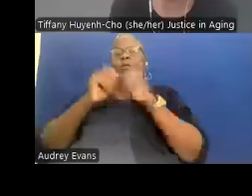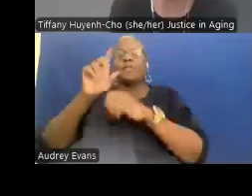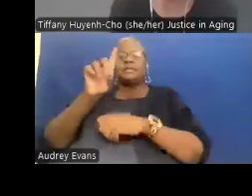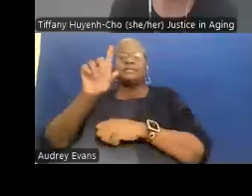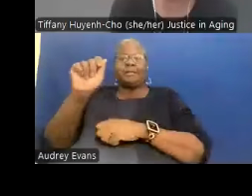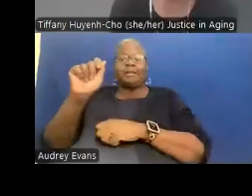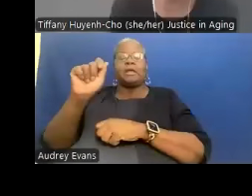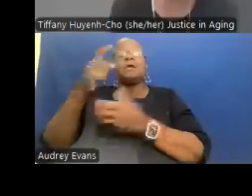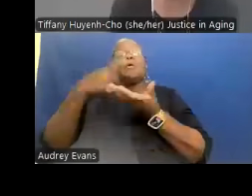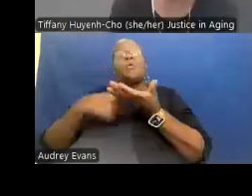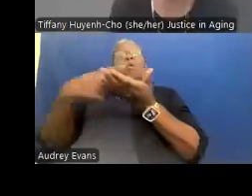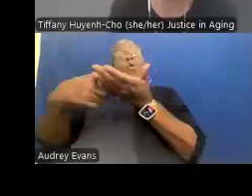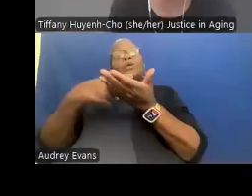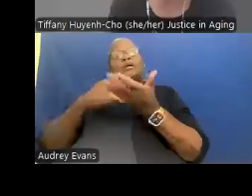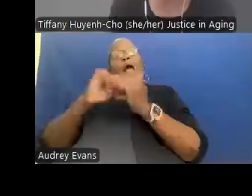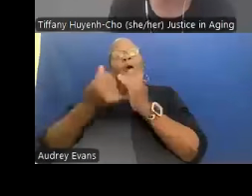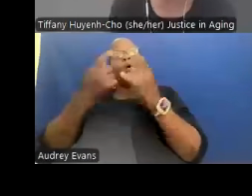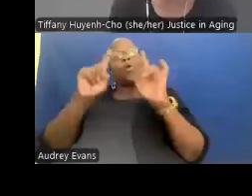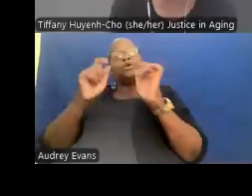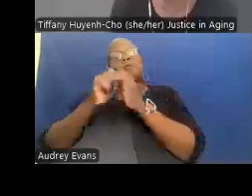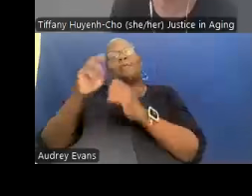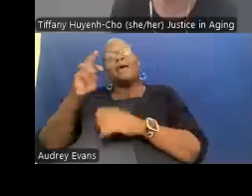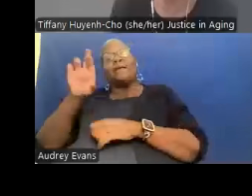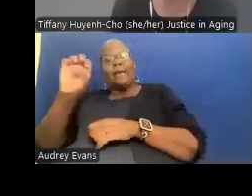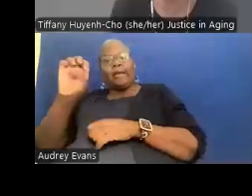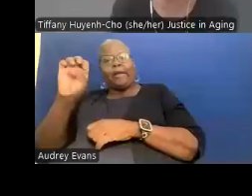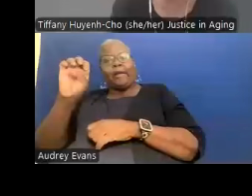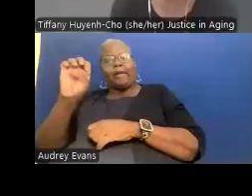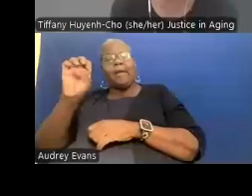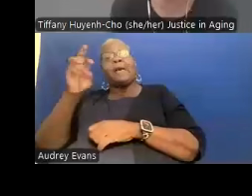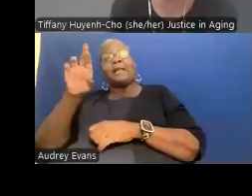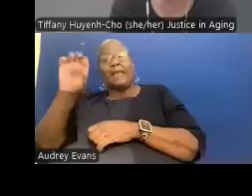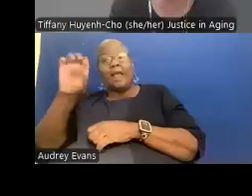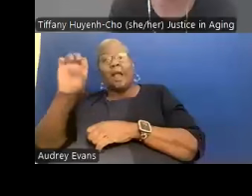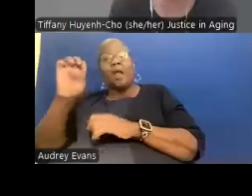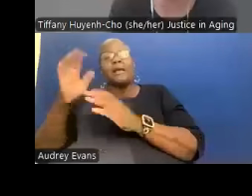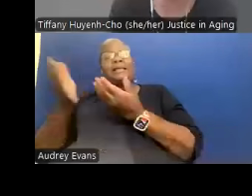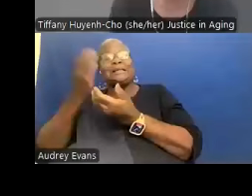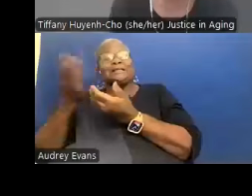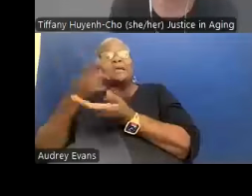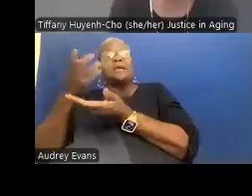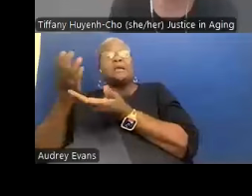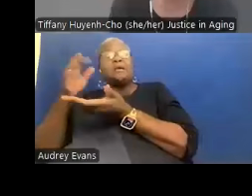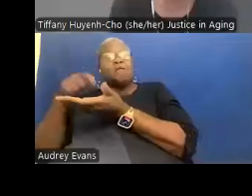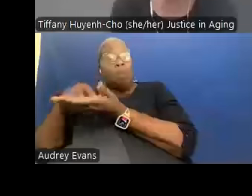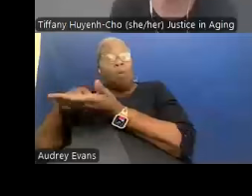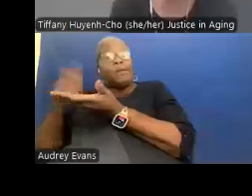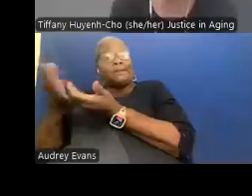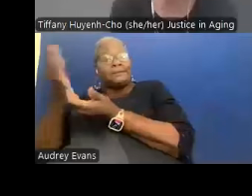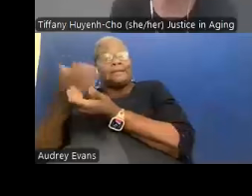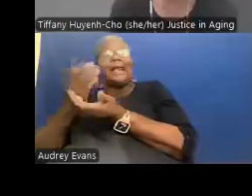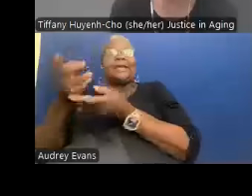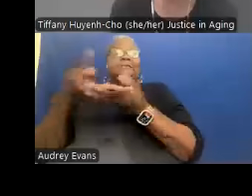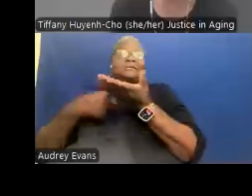We'll also discuss how Medicaid works with Medicare to make Medicare more affordable, and discuss Medicaid's coverage